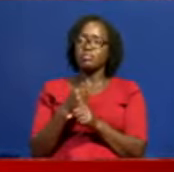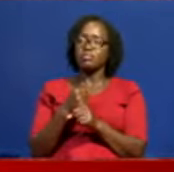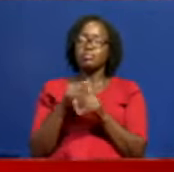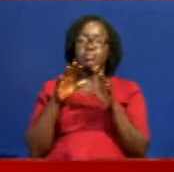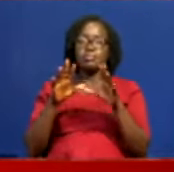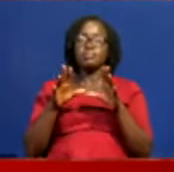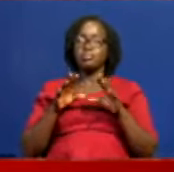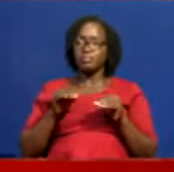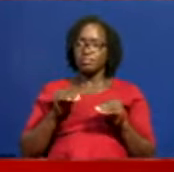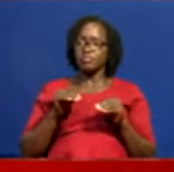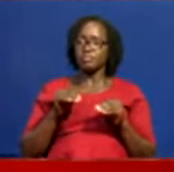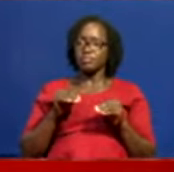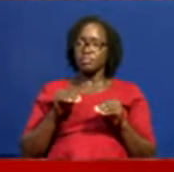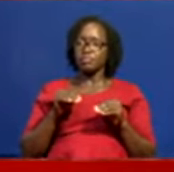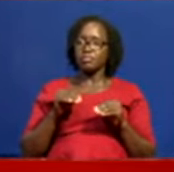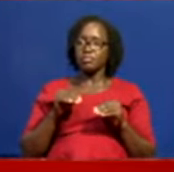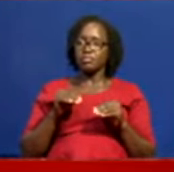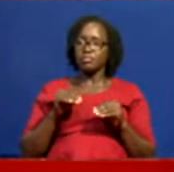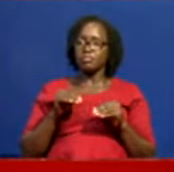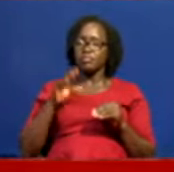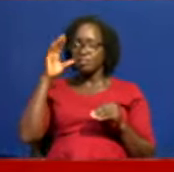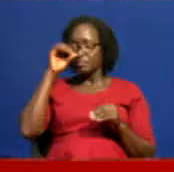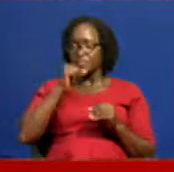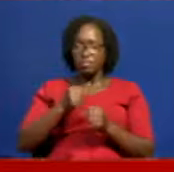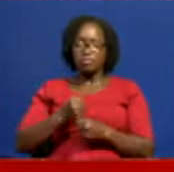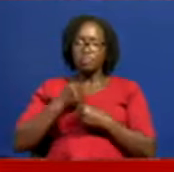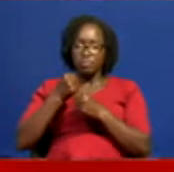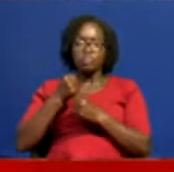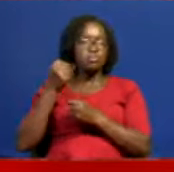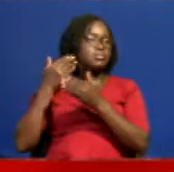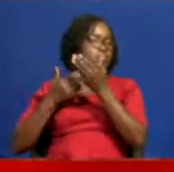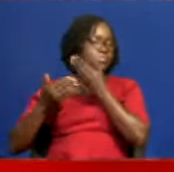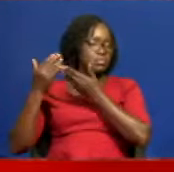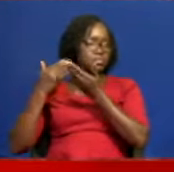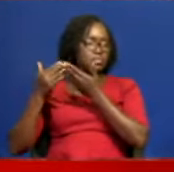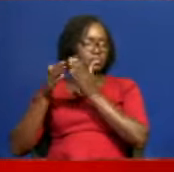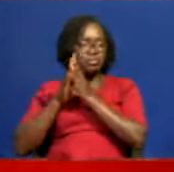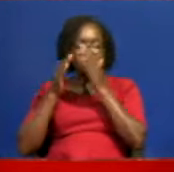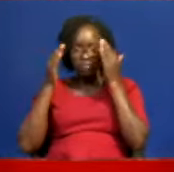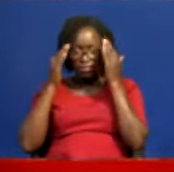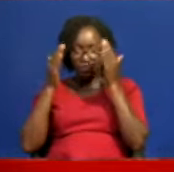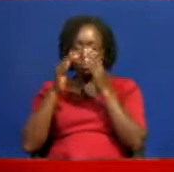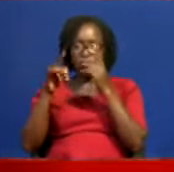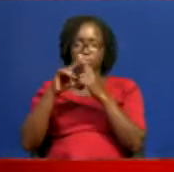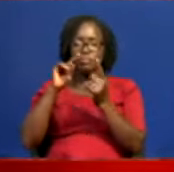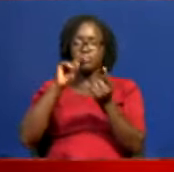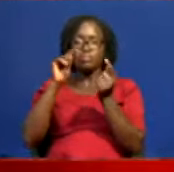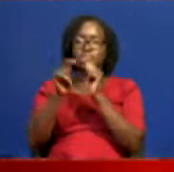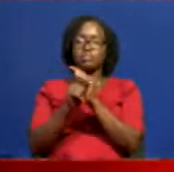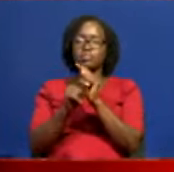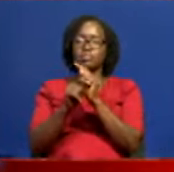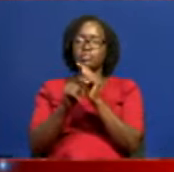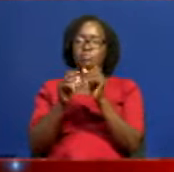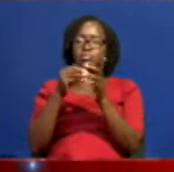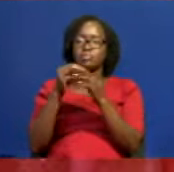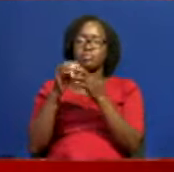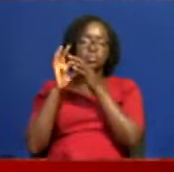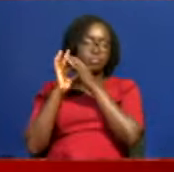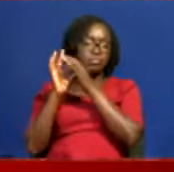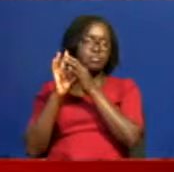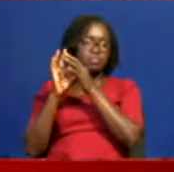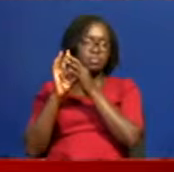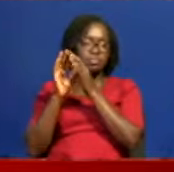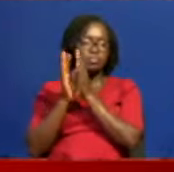acknowledge we do not have a strong history of commitment to positive transformation or a culture